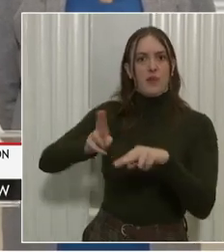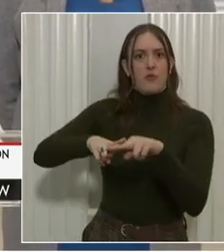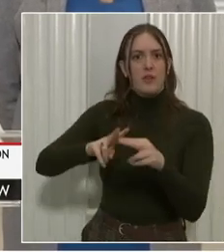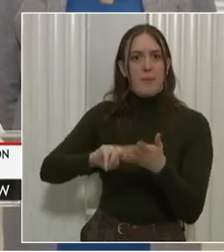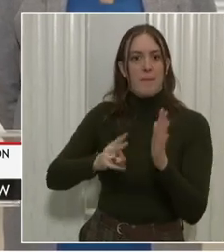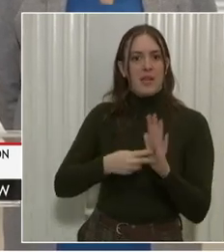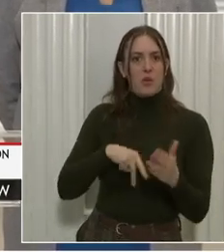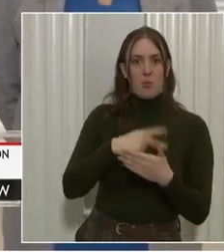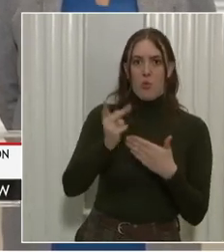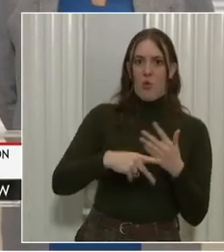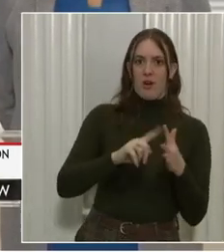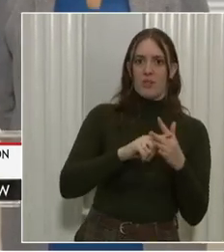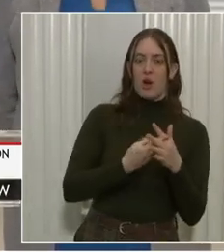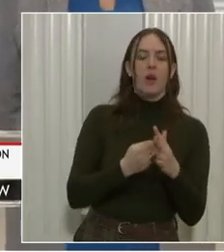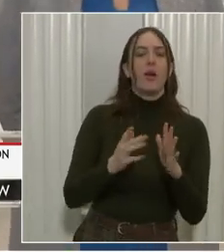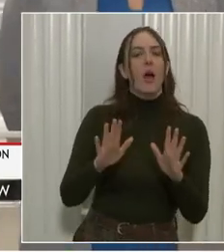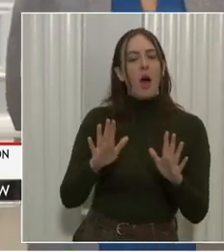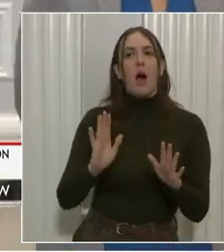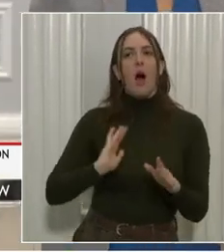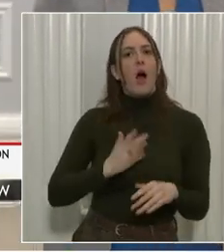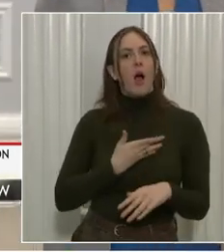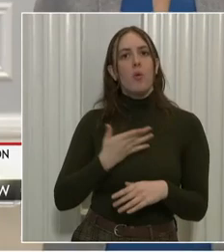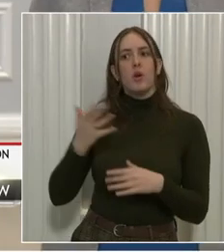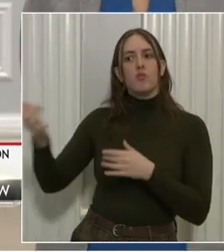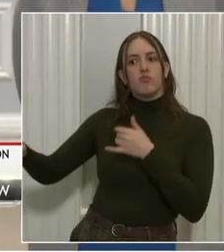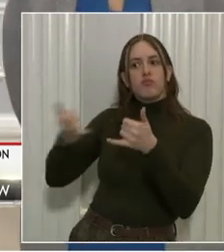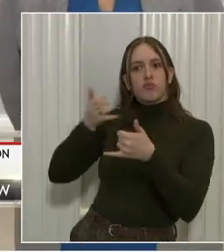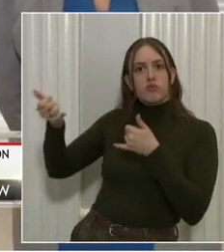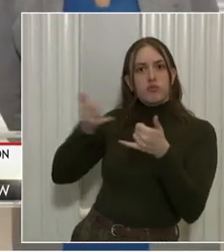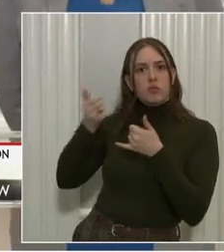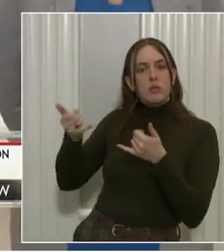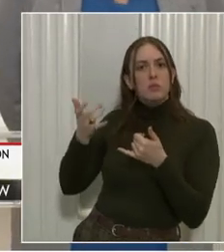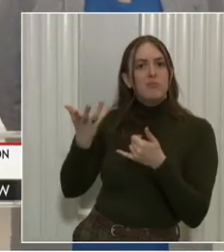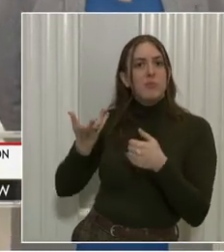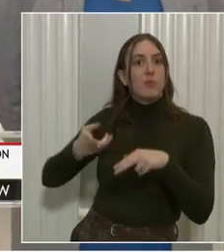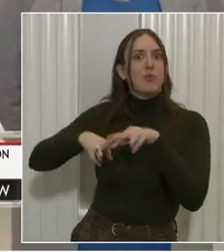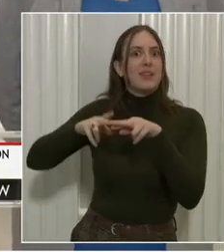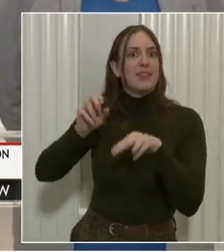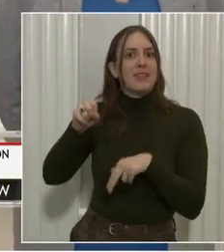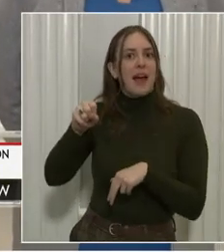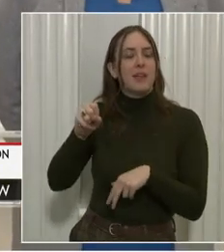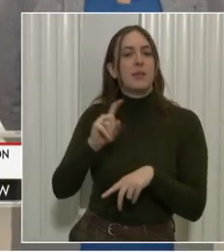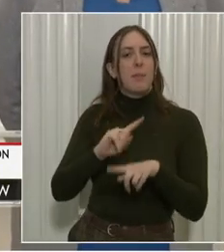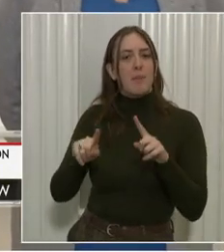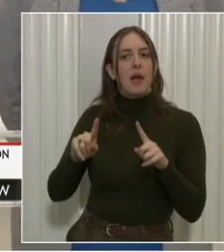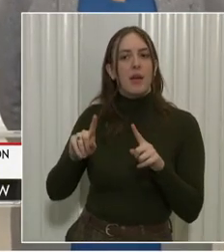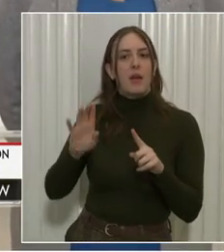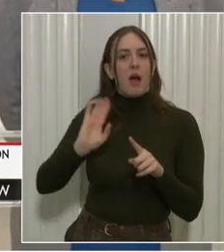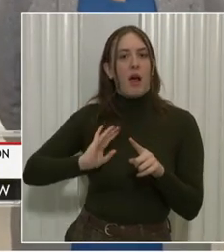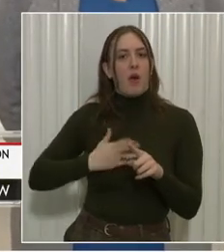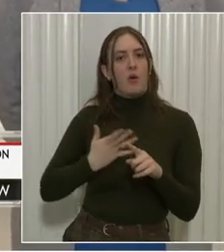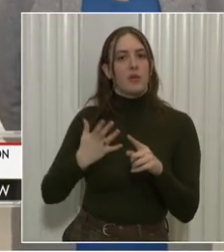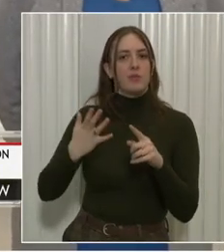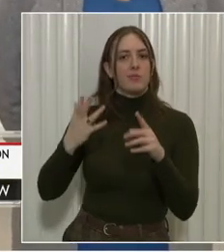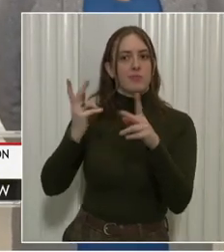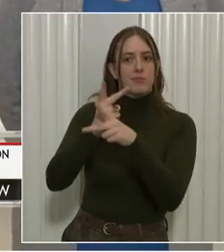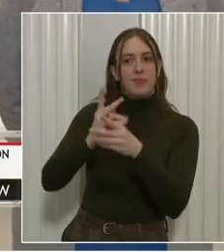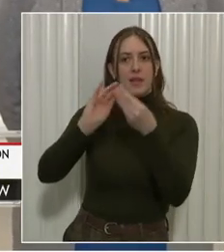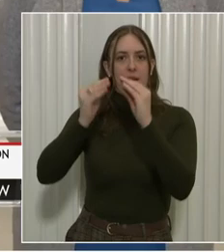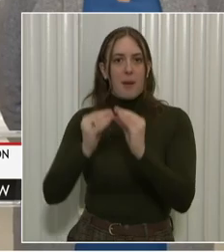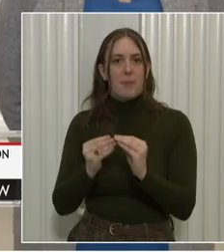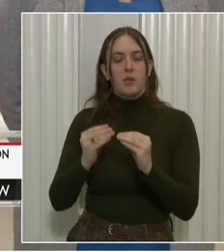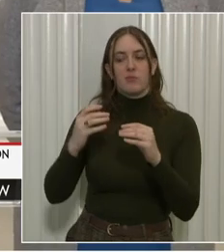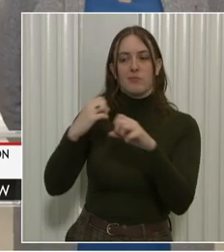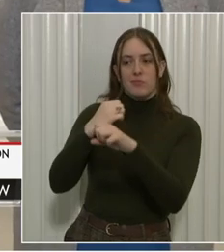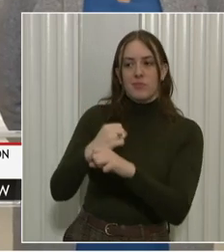Our call volume has increased, but our breakdown of calls continues to be about the same. This is a evolution